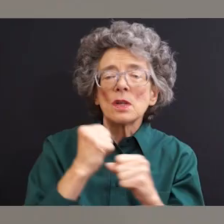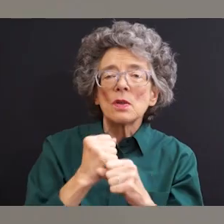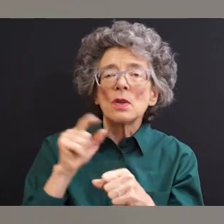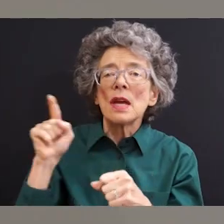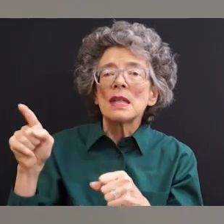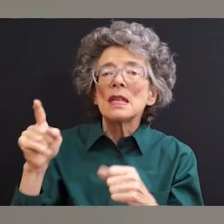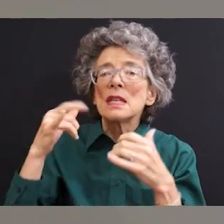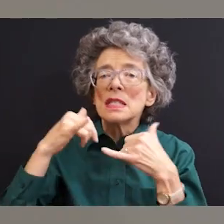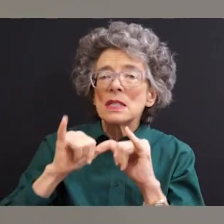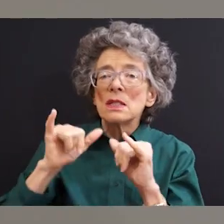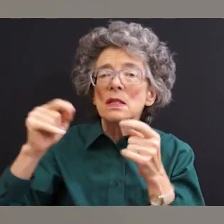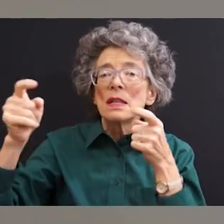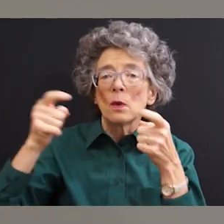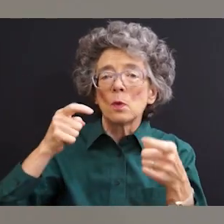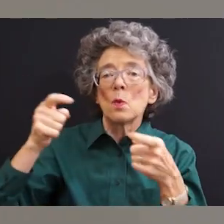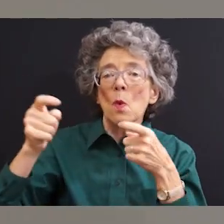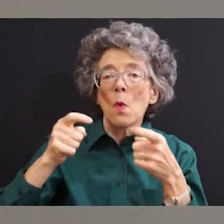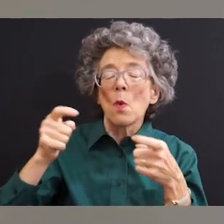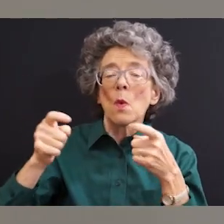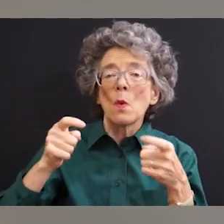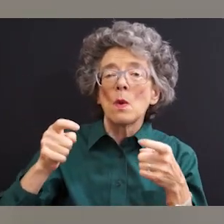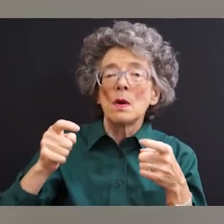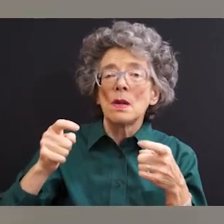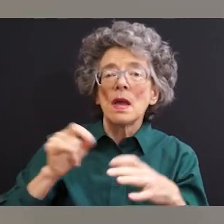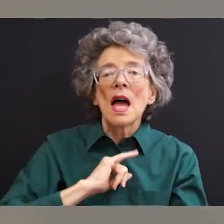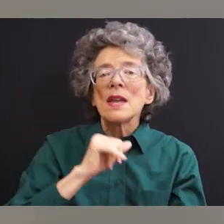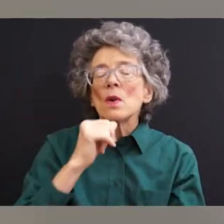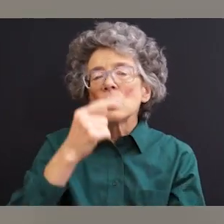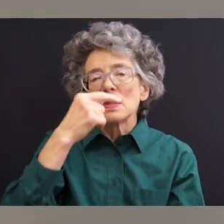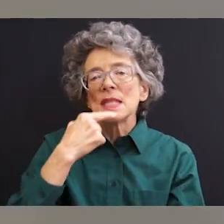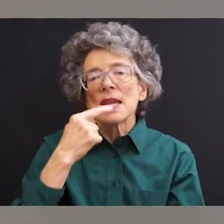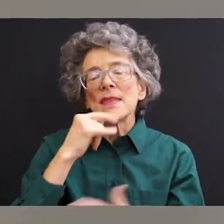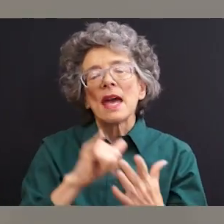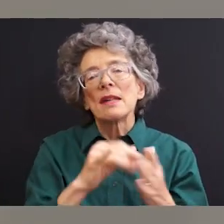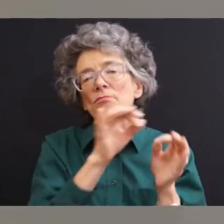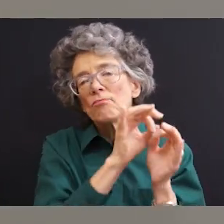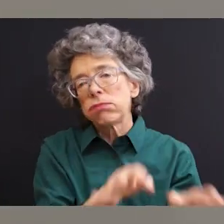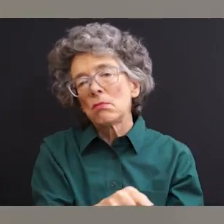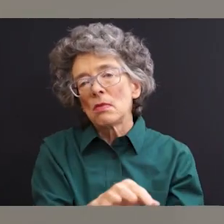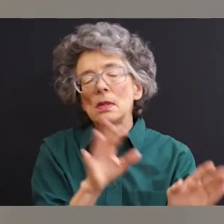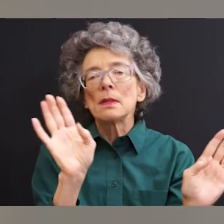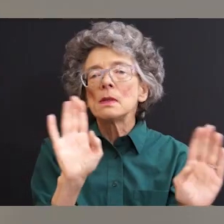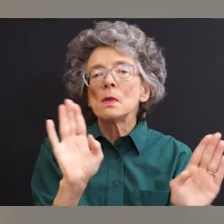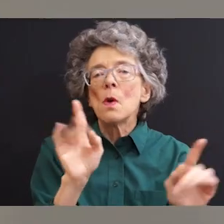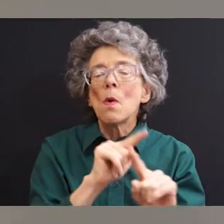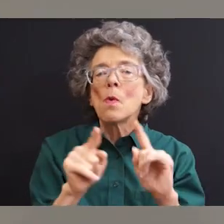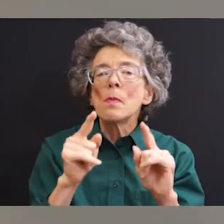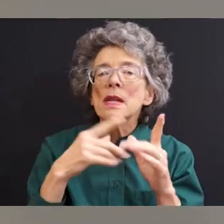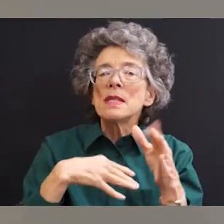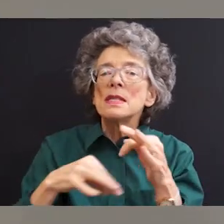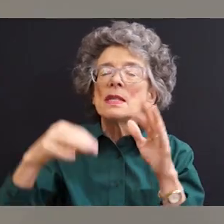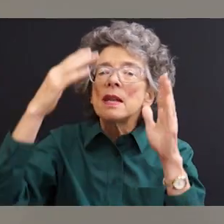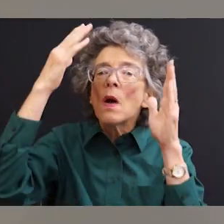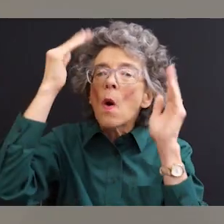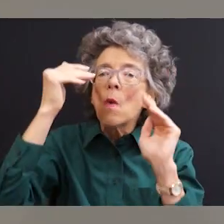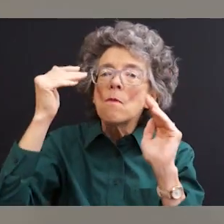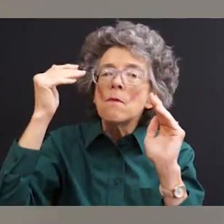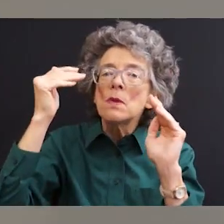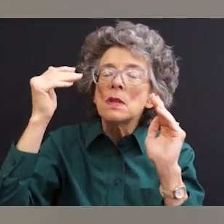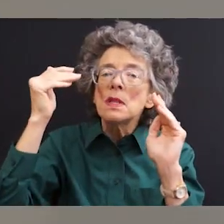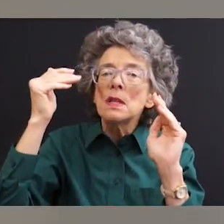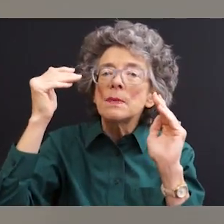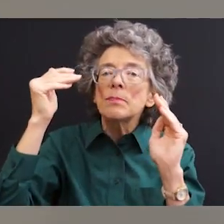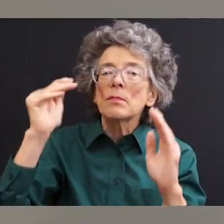in control. I don't say that in a way that's brazen, but instead a hopeful way.